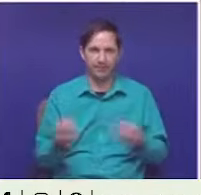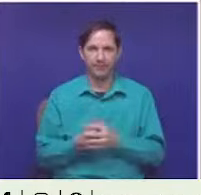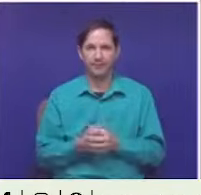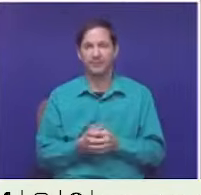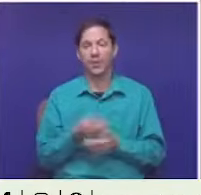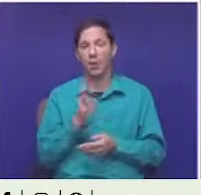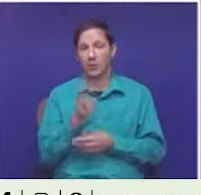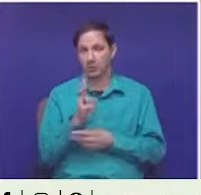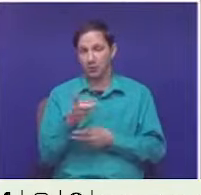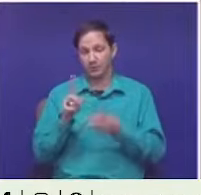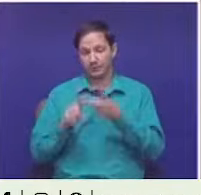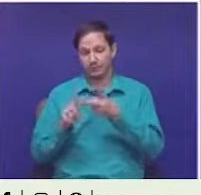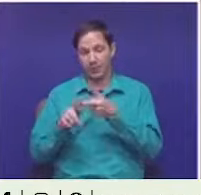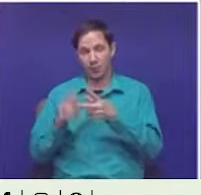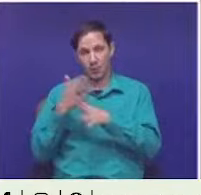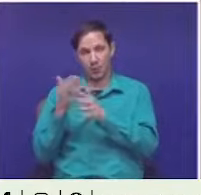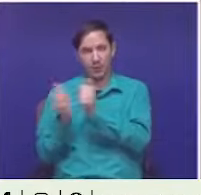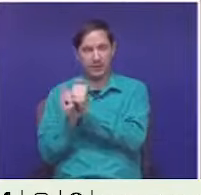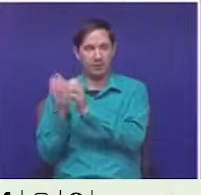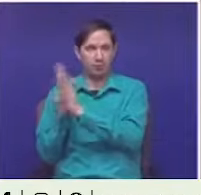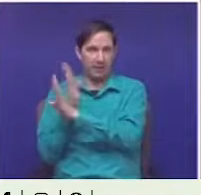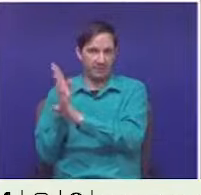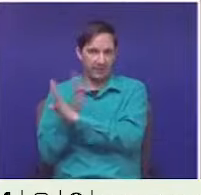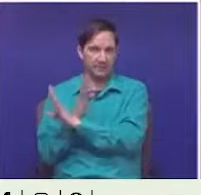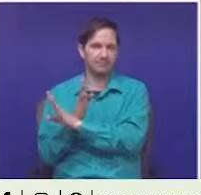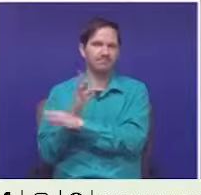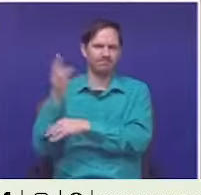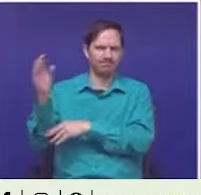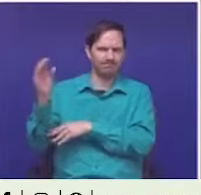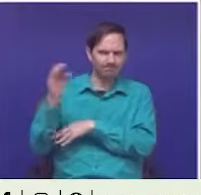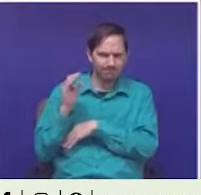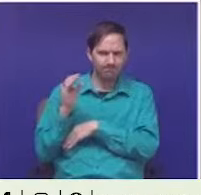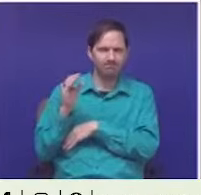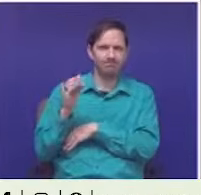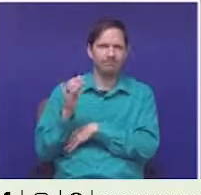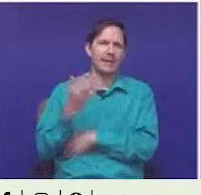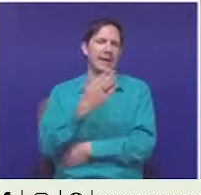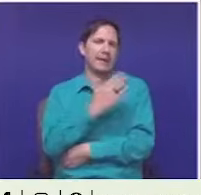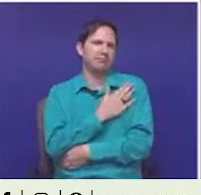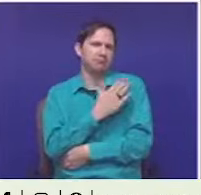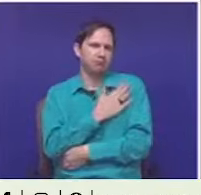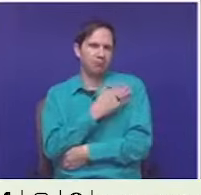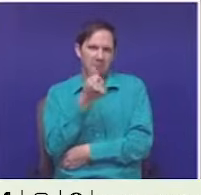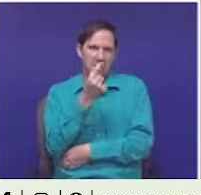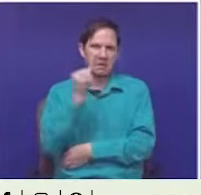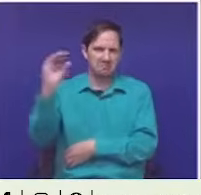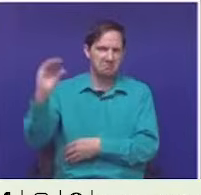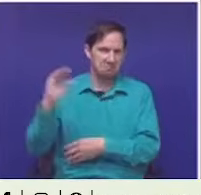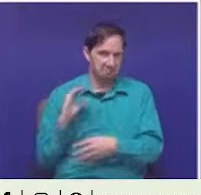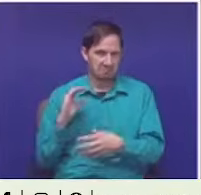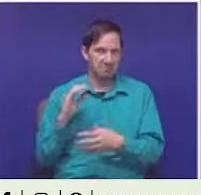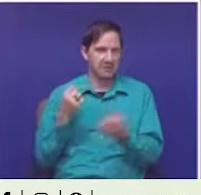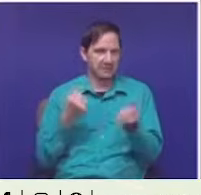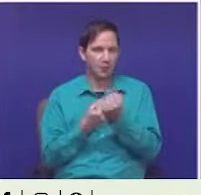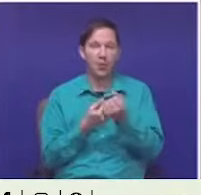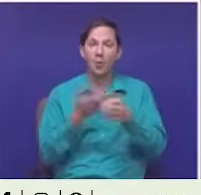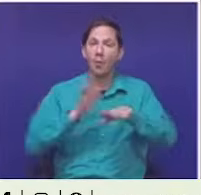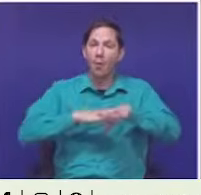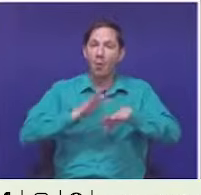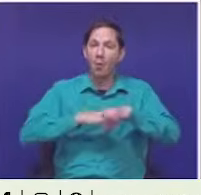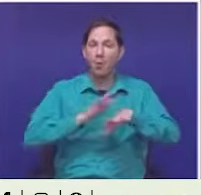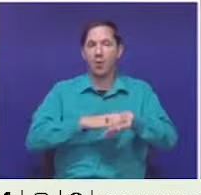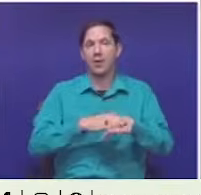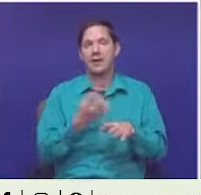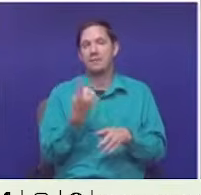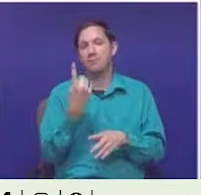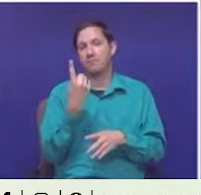private partners, philanthropic partners who are saying, we want to help you do more. We want you to scale. In fact,